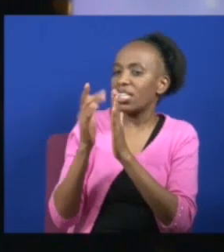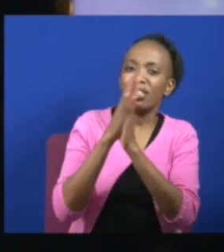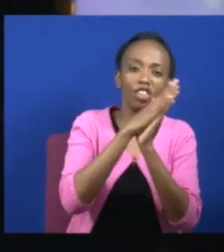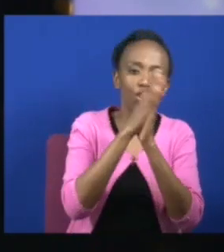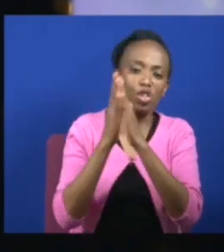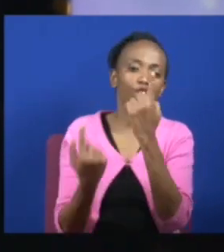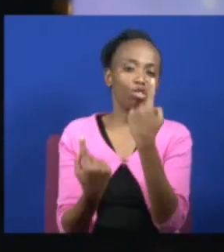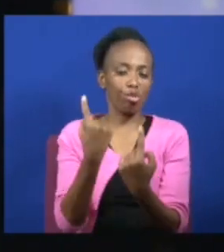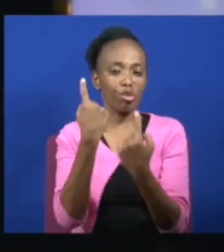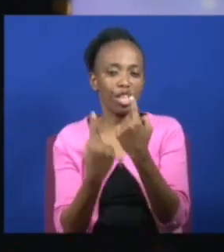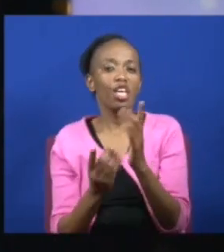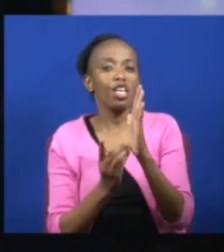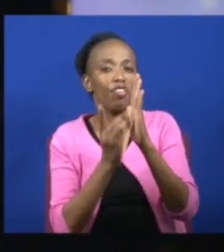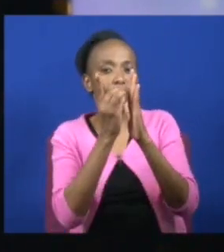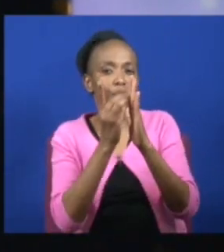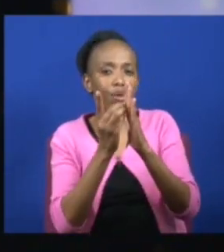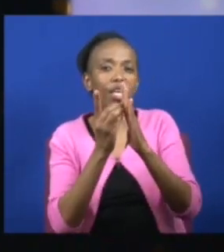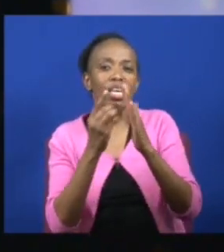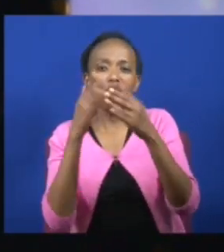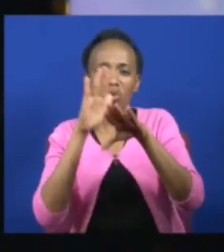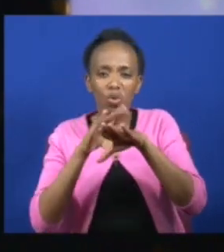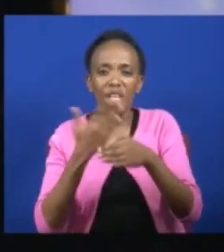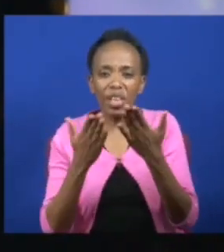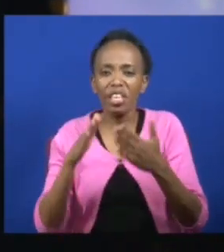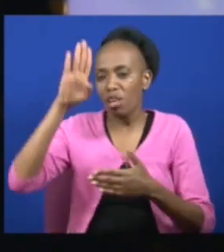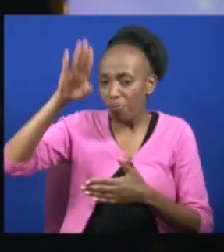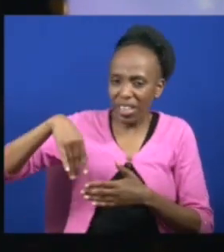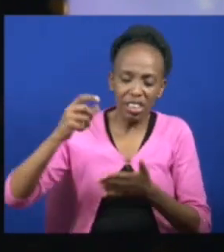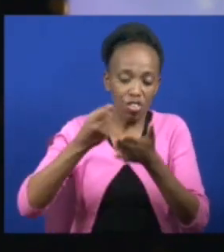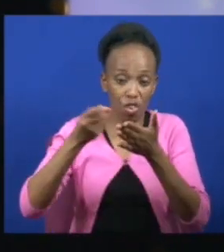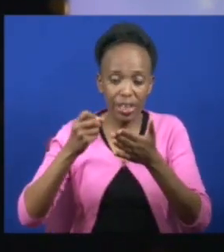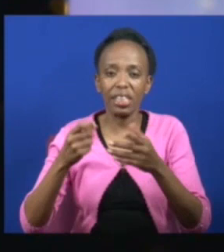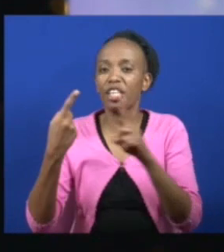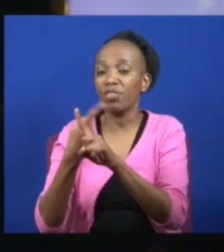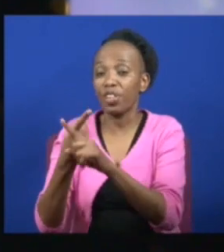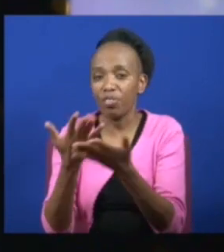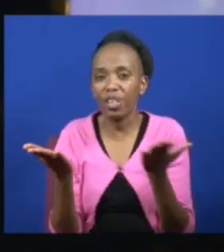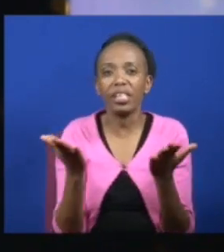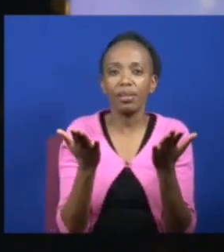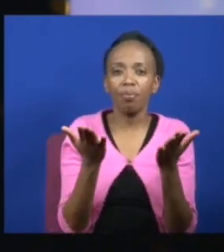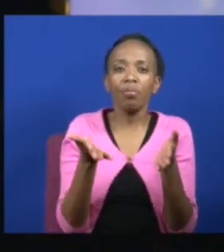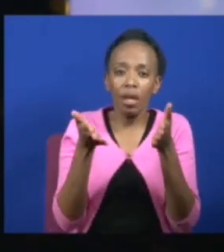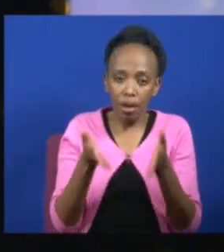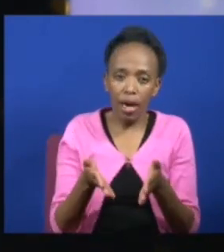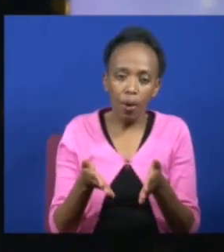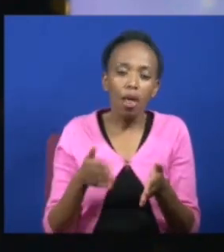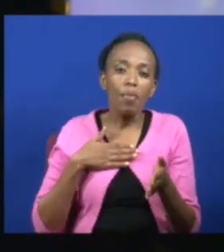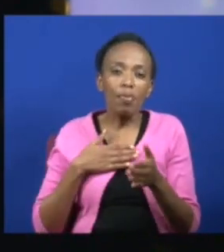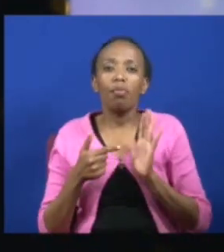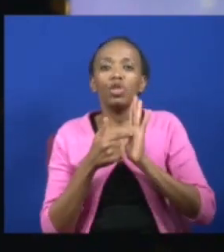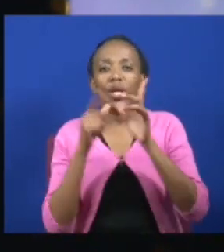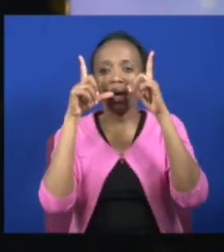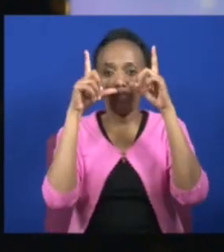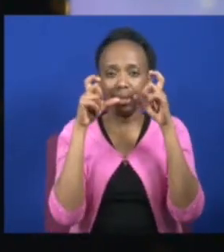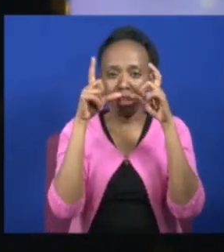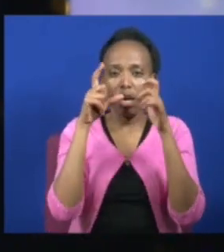stories, cooking, developing hobbies like painting, writing, and so on. And so I'm just painting a